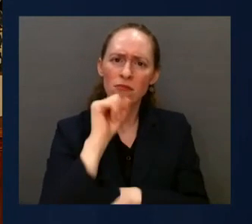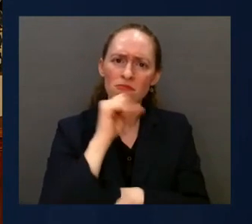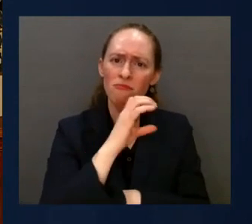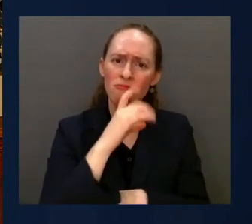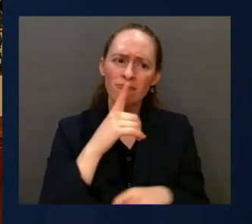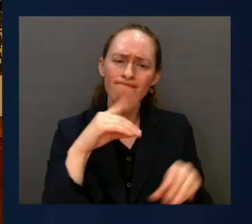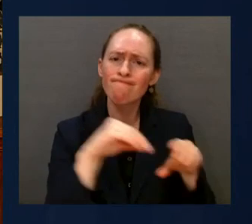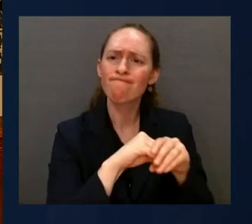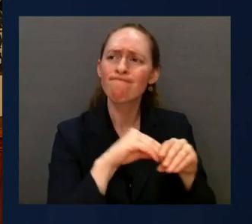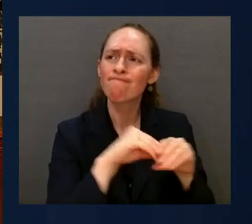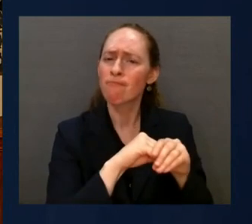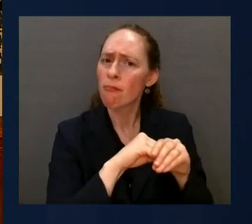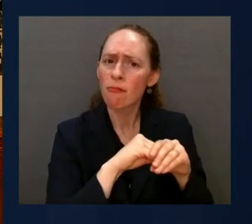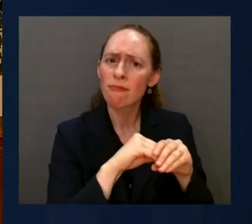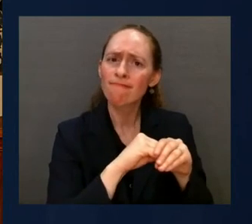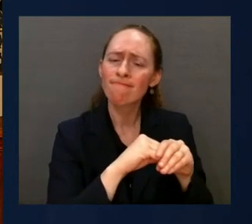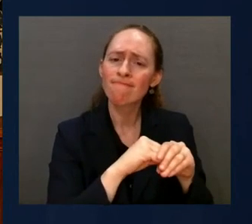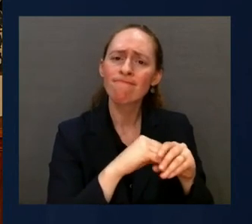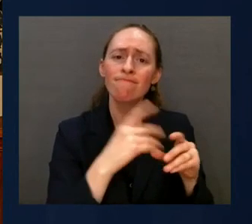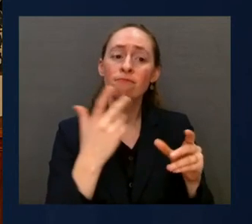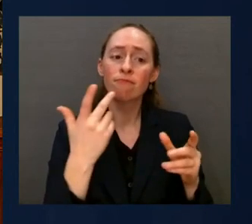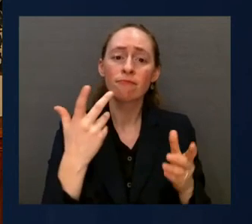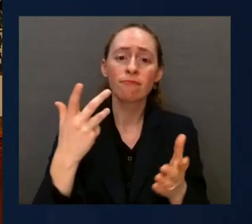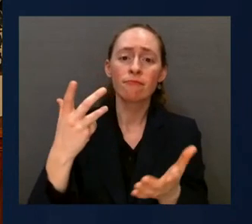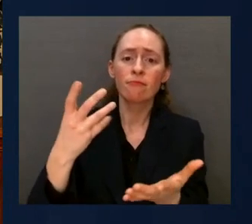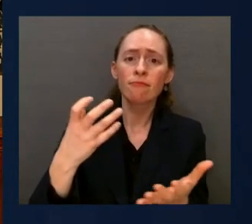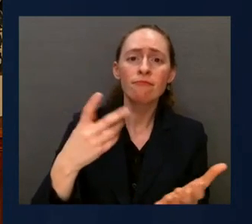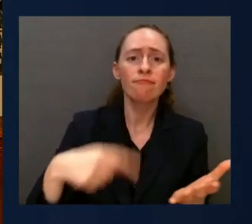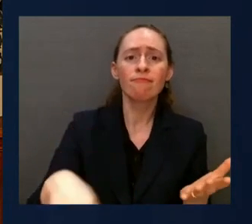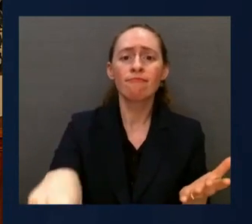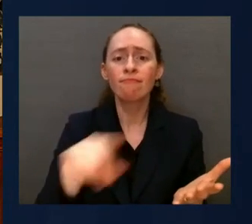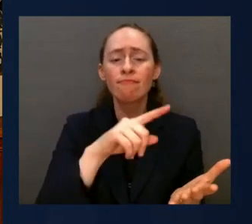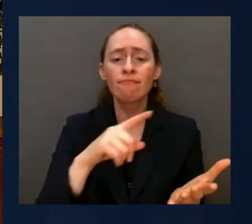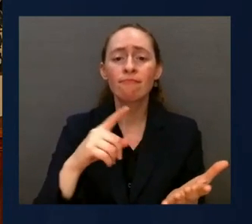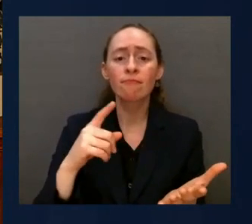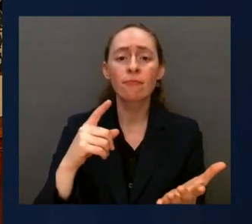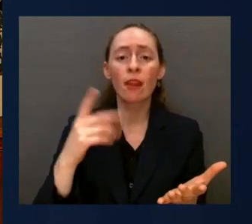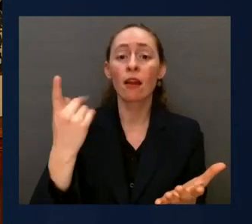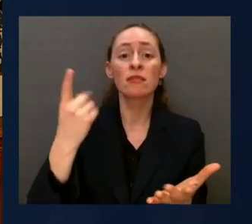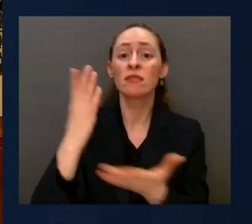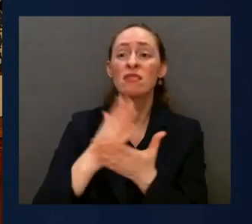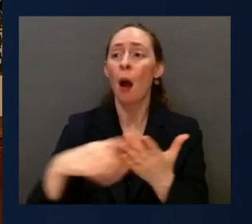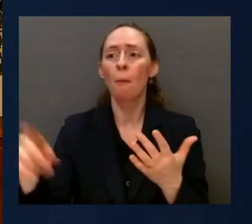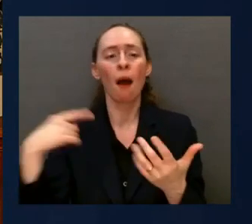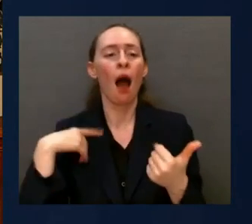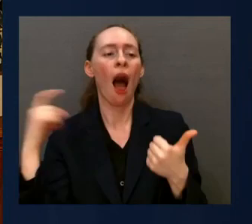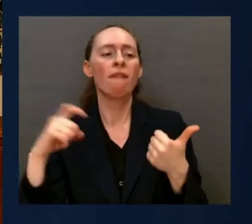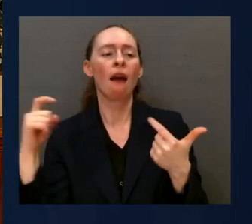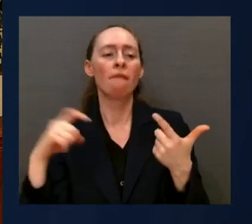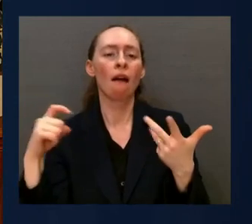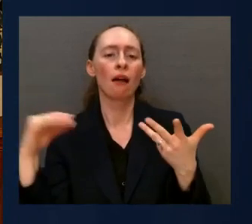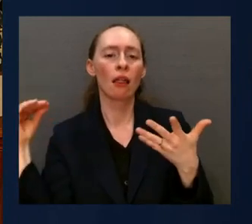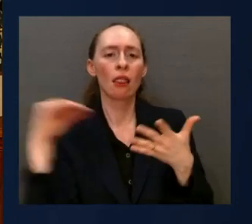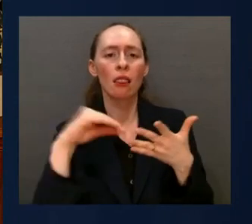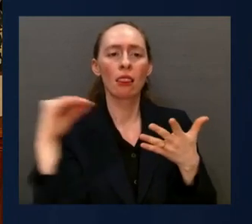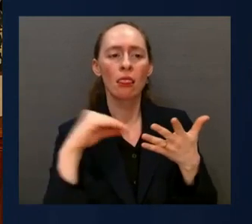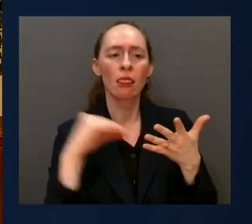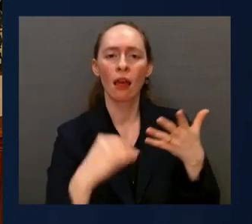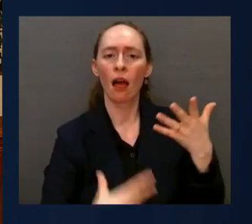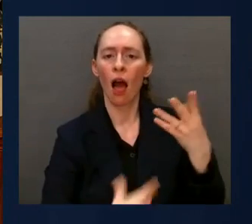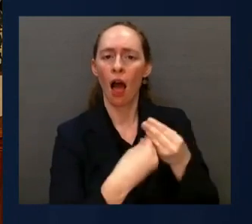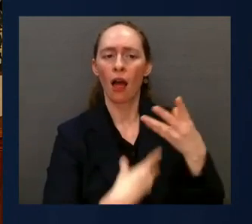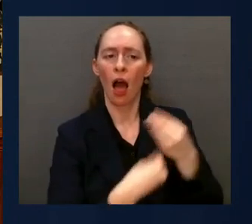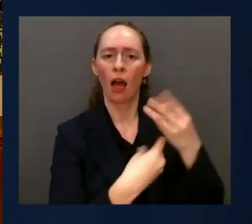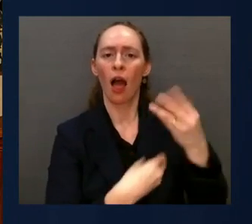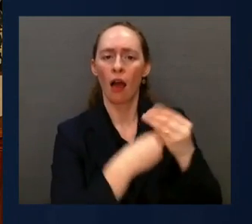prescribe drugs that are not needed. Millions of Americans can now save thousands of dollars because they can finally get a hearing aid over the